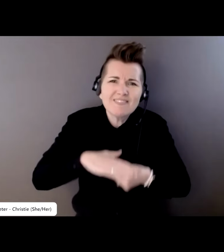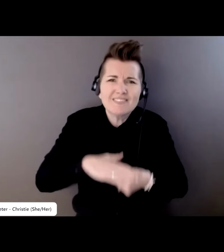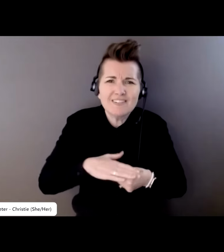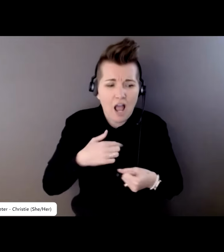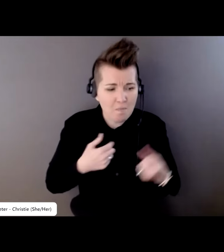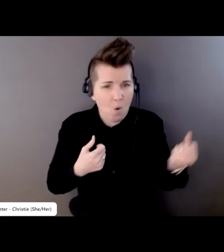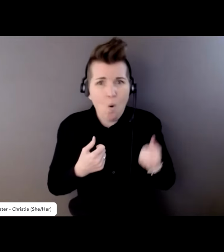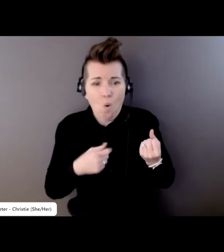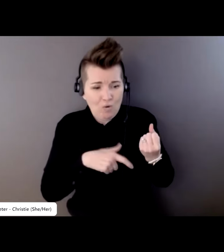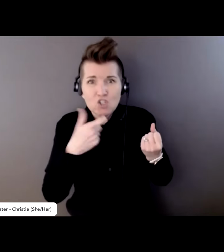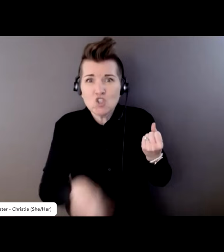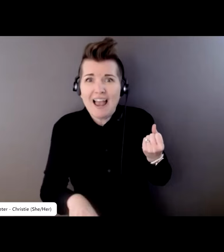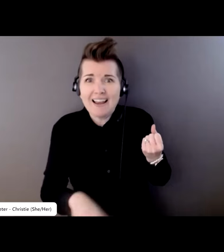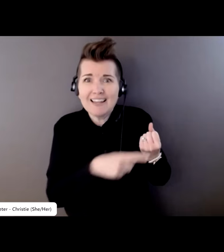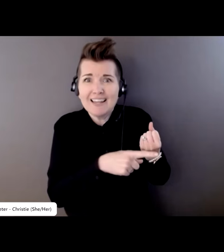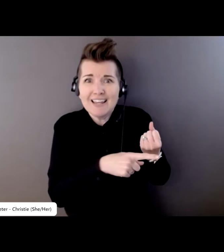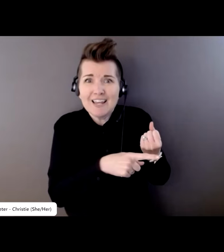I got for